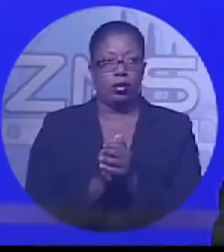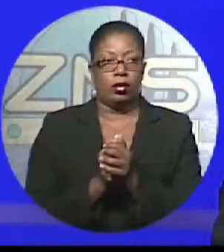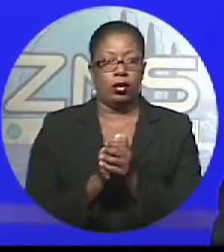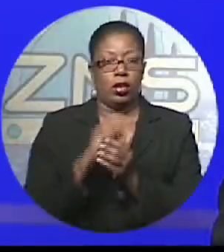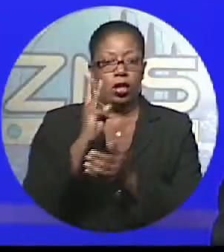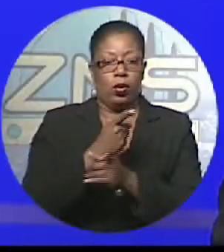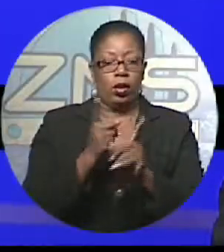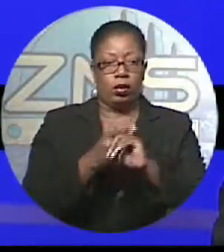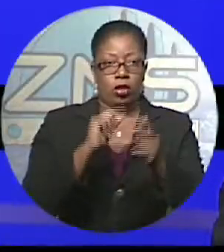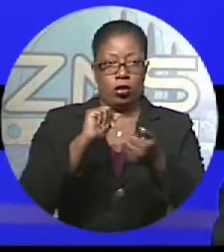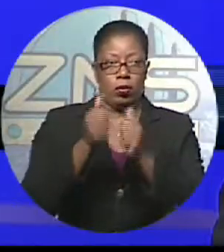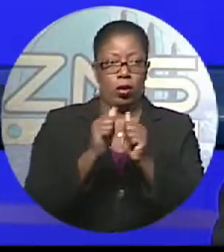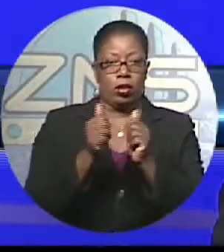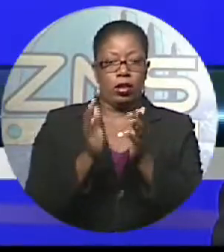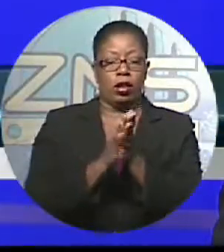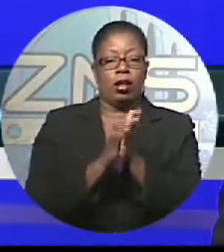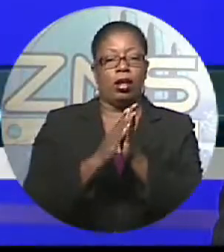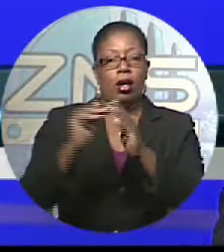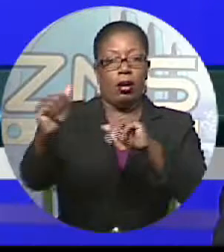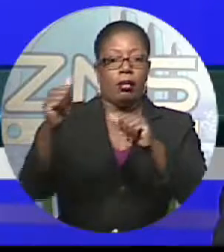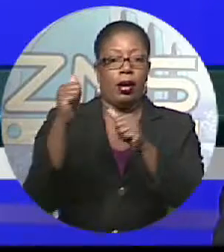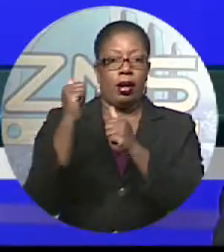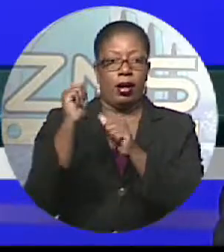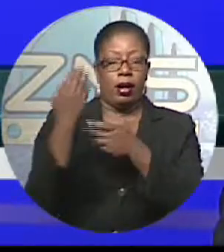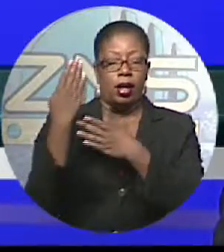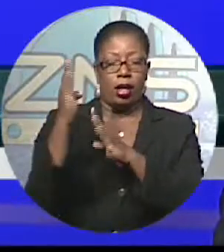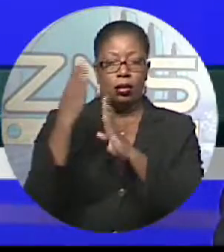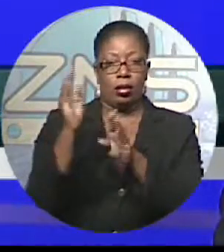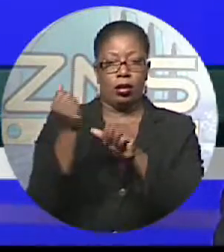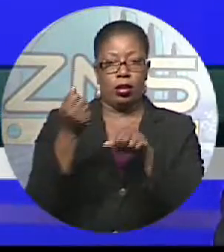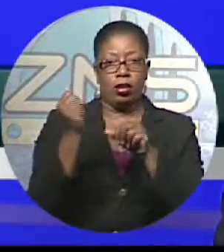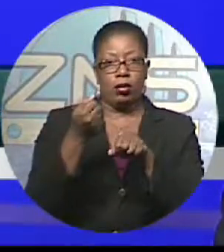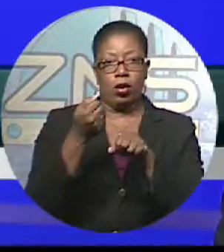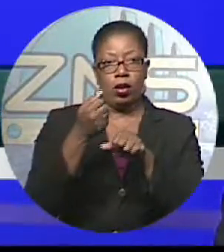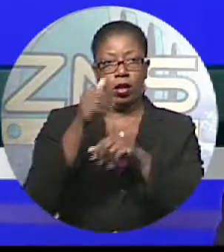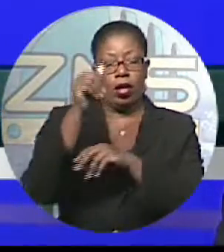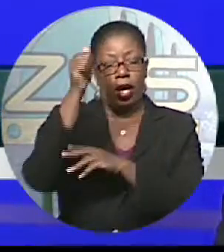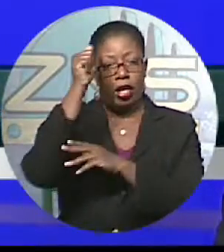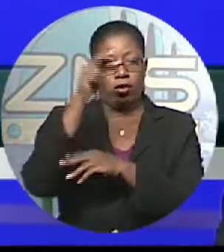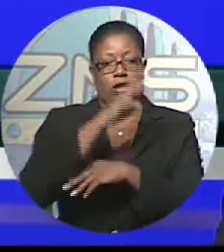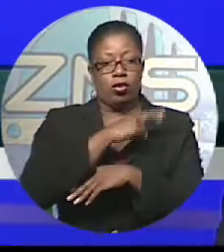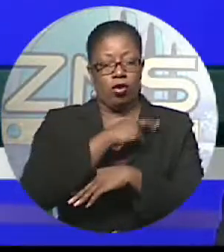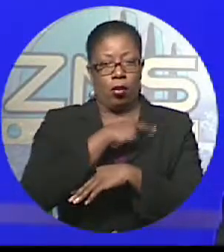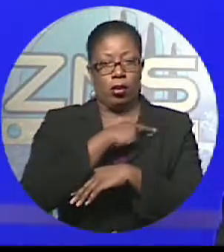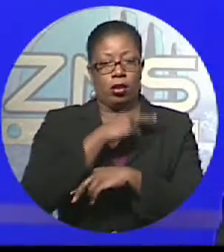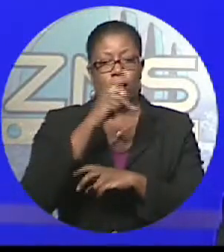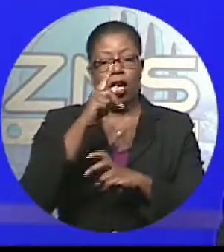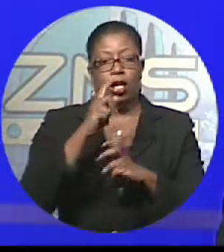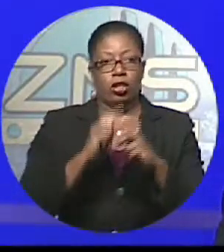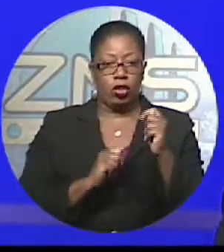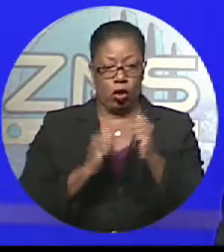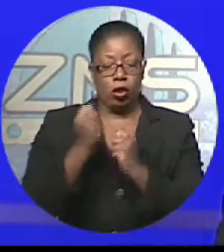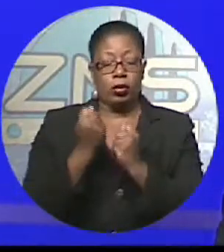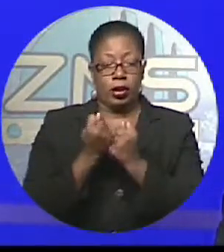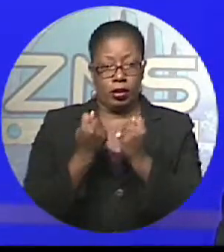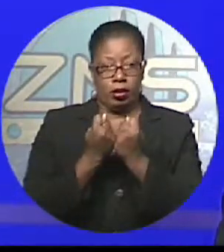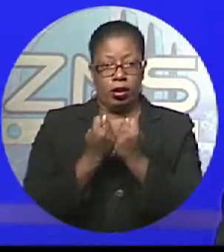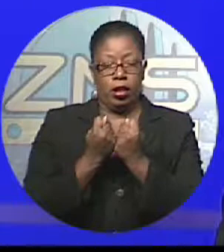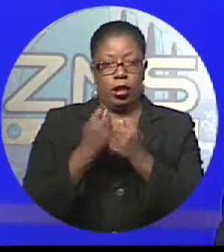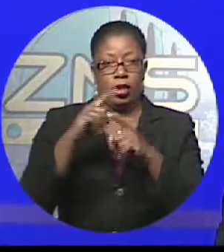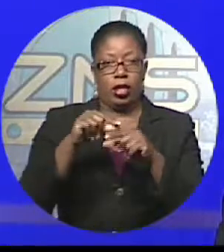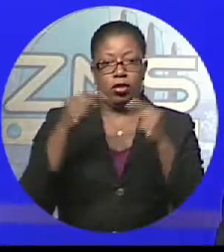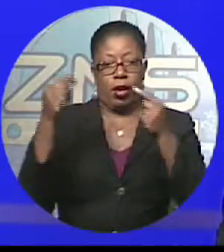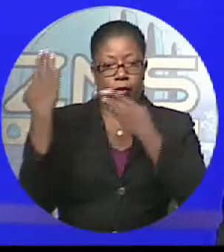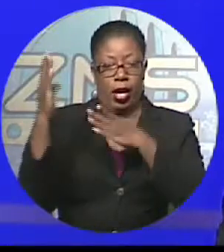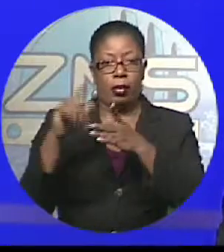Welcome to sports, everybody. The Bahamas Baseball Federation's 12th annual Andre Rogers National Tournament is underway in Grand Bahama. For a number of years,